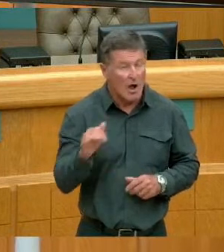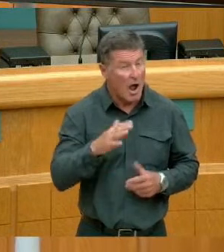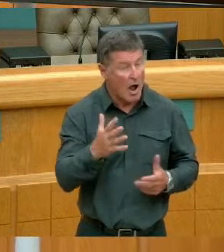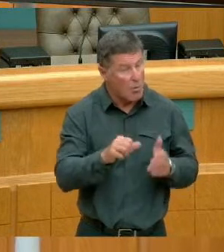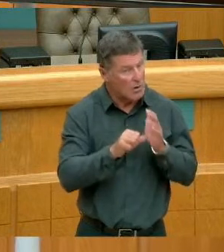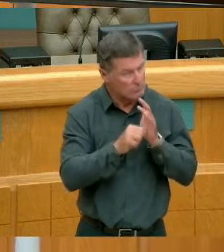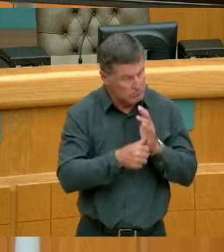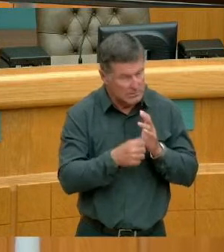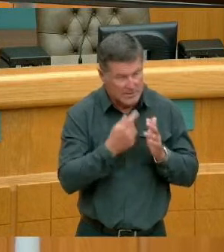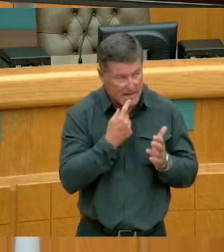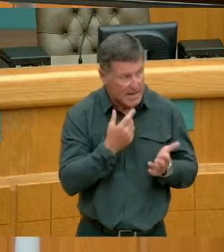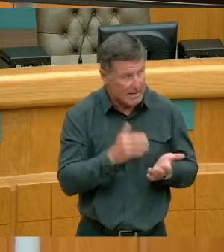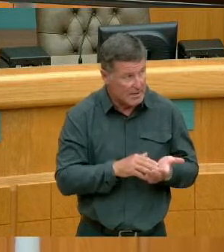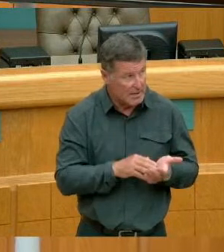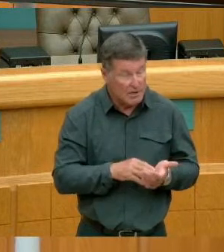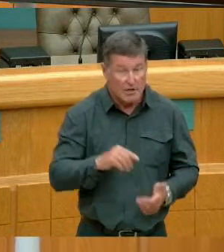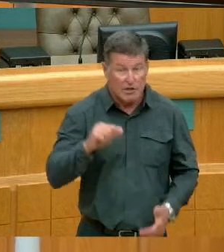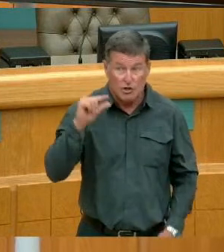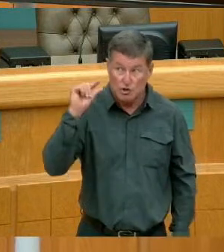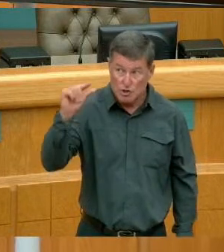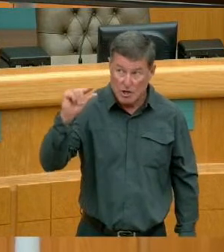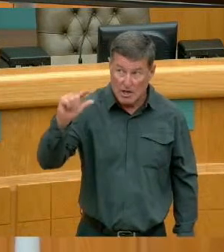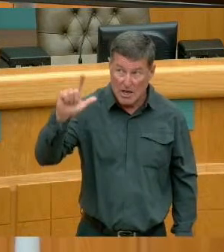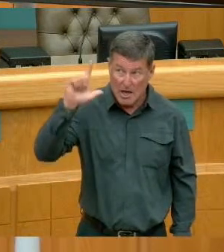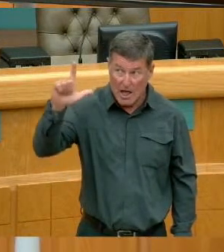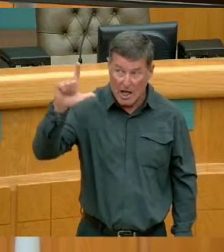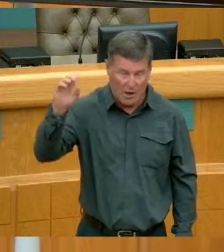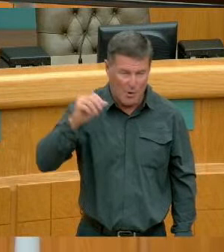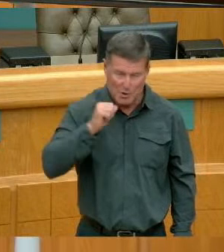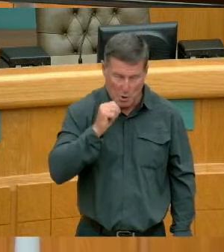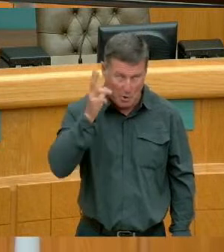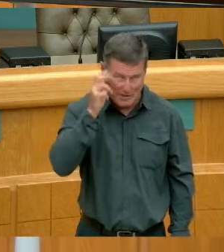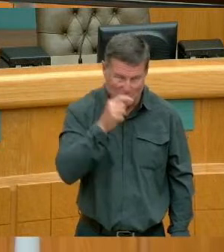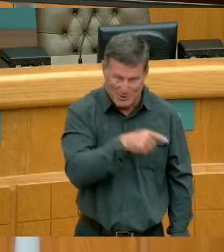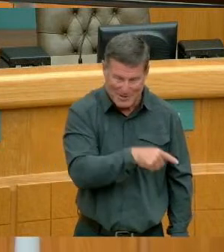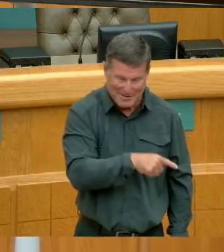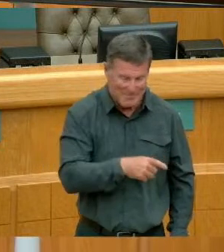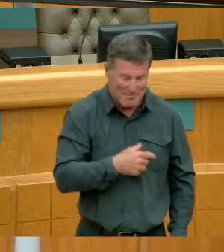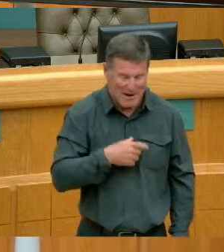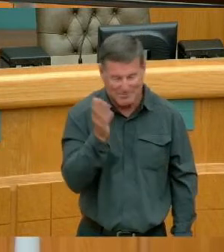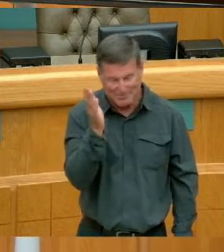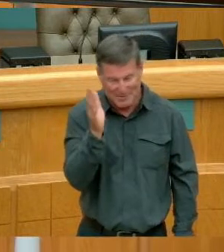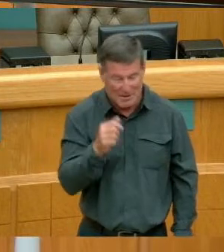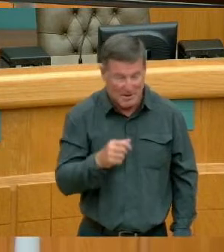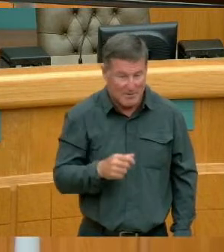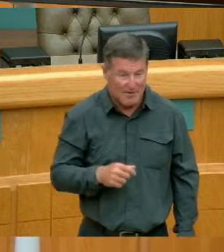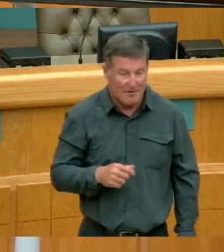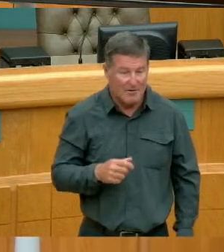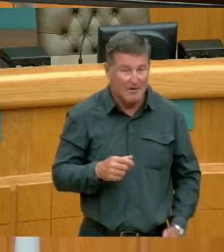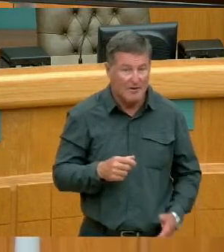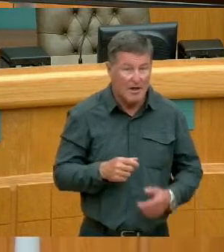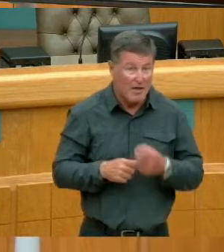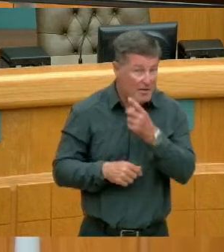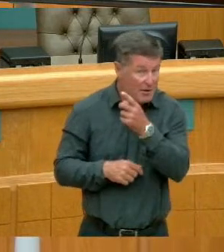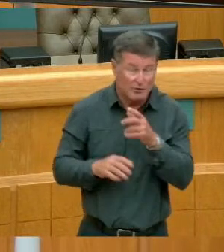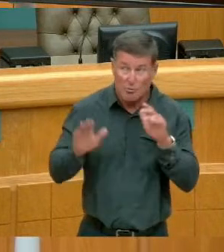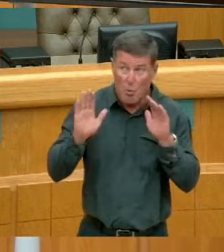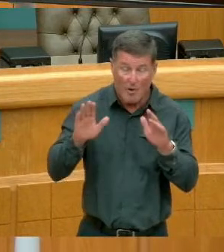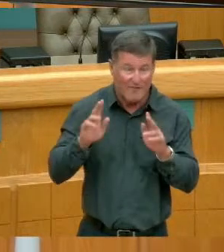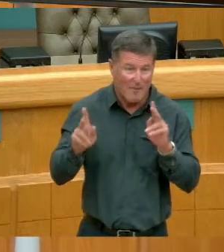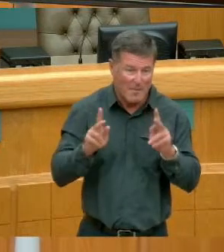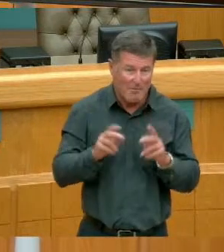that I want to thank the General Land Office. I know they don't listen to these press briefings, but who knows? But there's some wonderful people